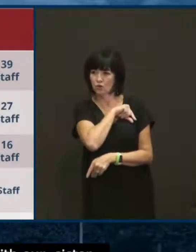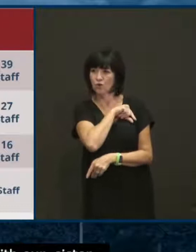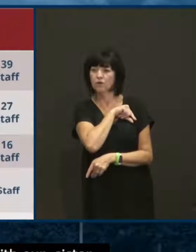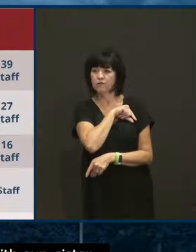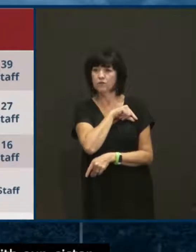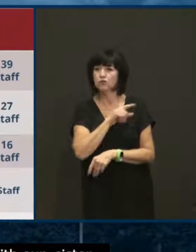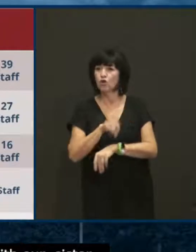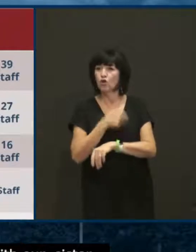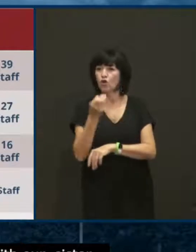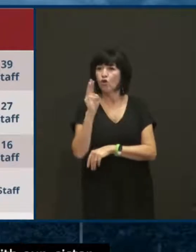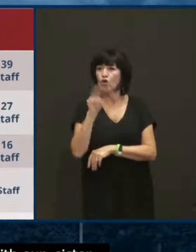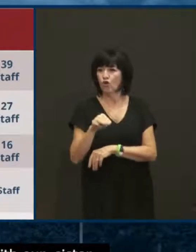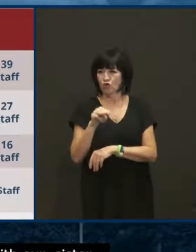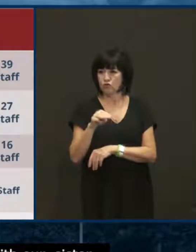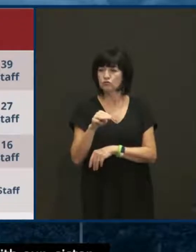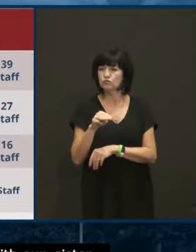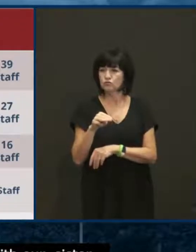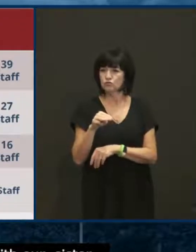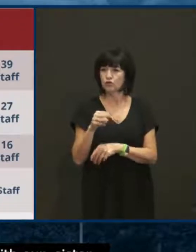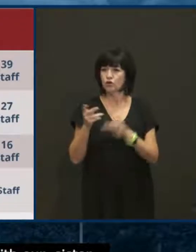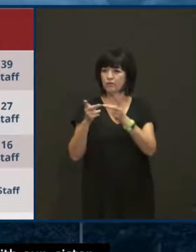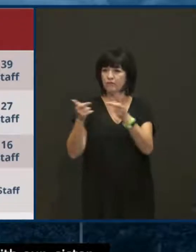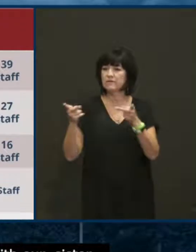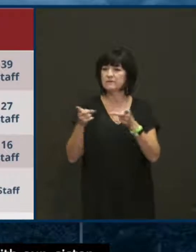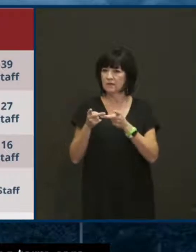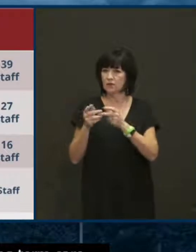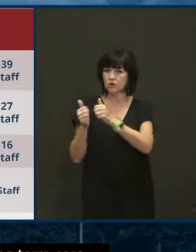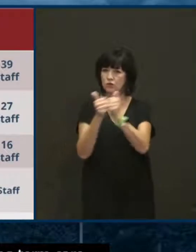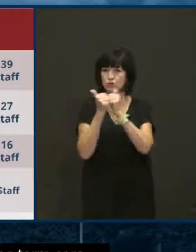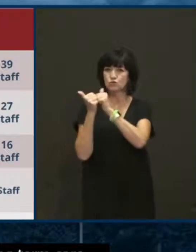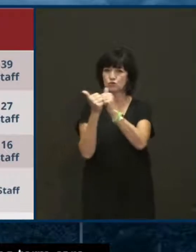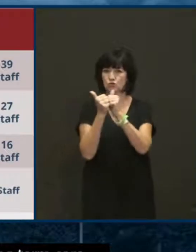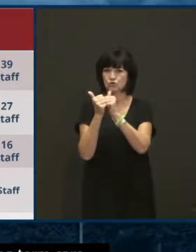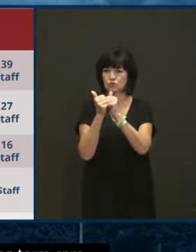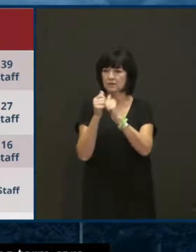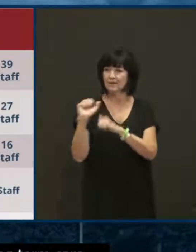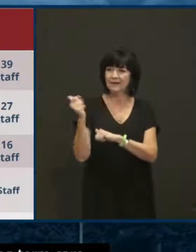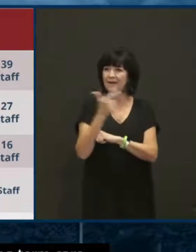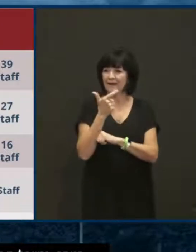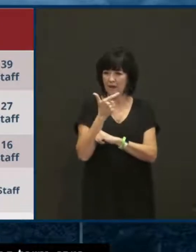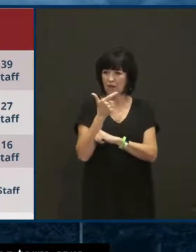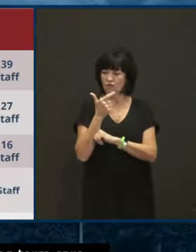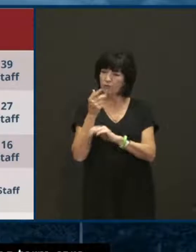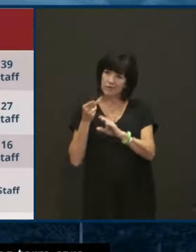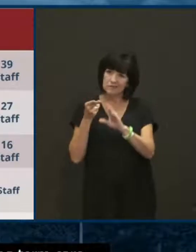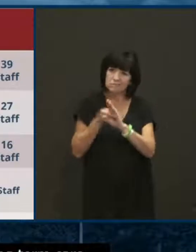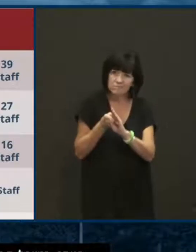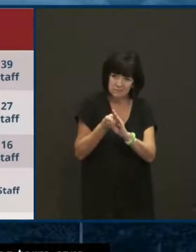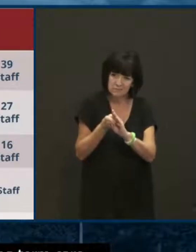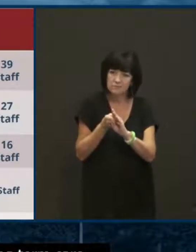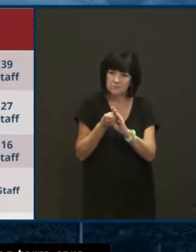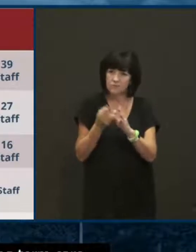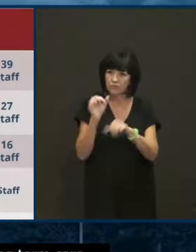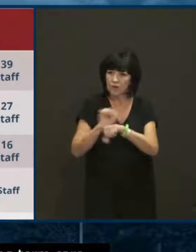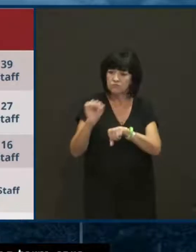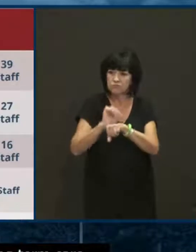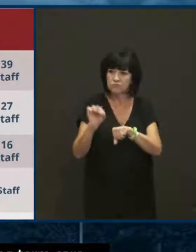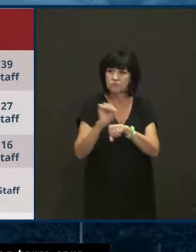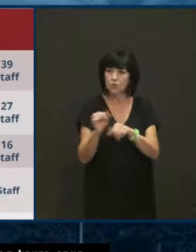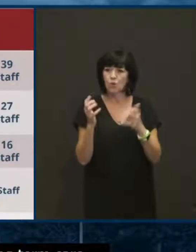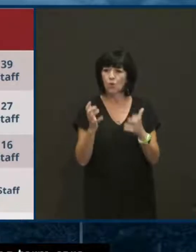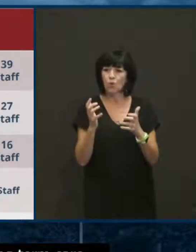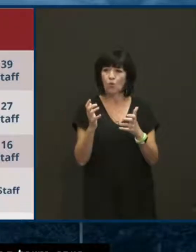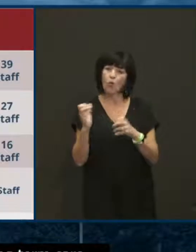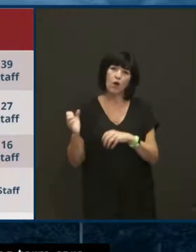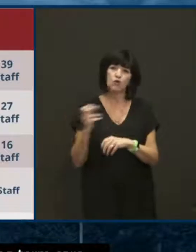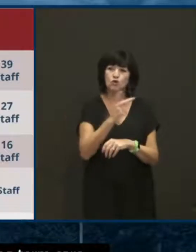facilities, really together. I think everyone has leaned into this situation, going back to weekly